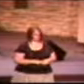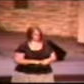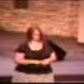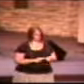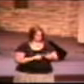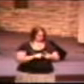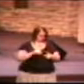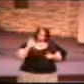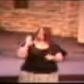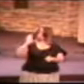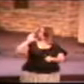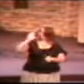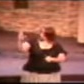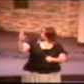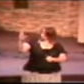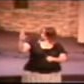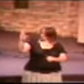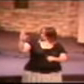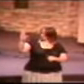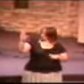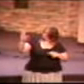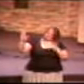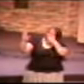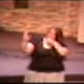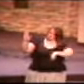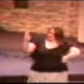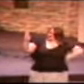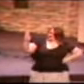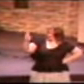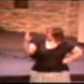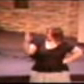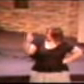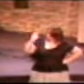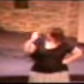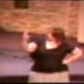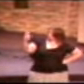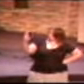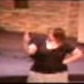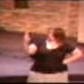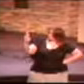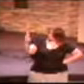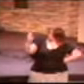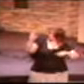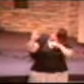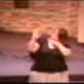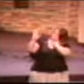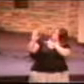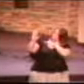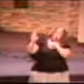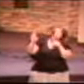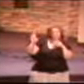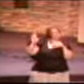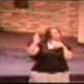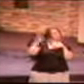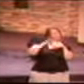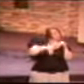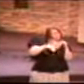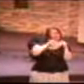Your. Such an interesting word. Your as opposed to